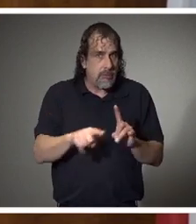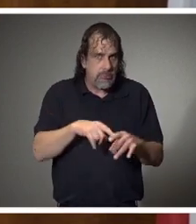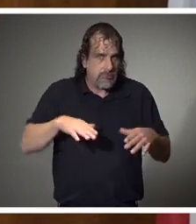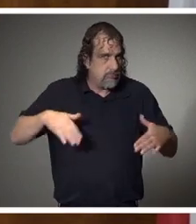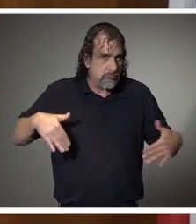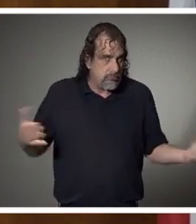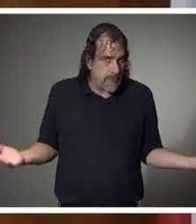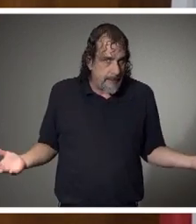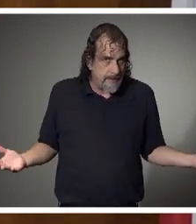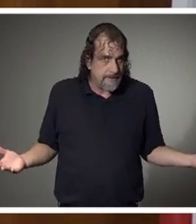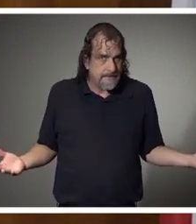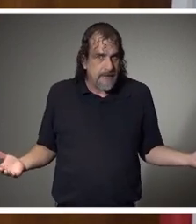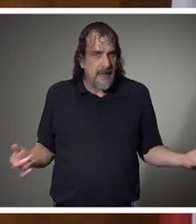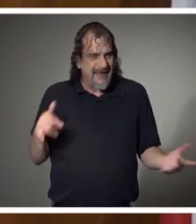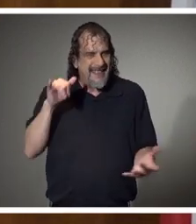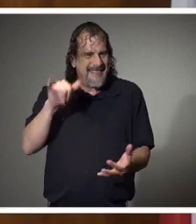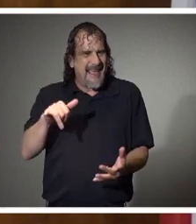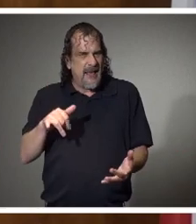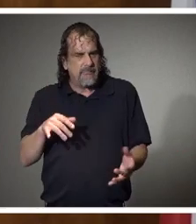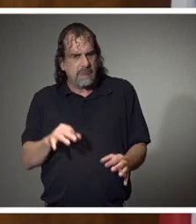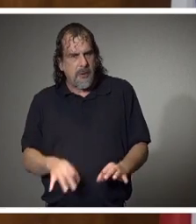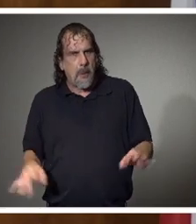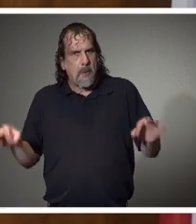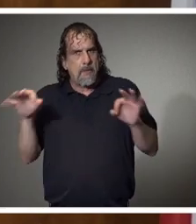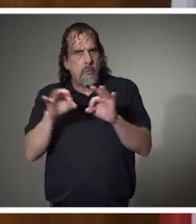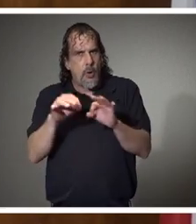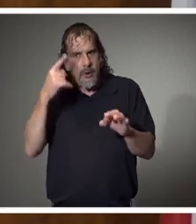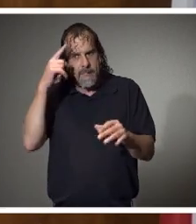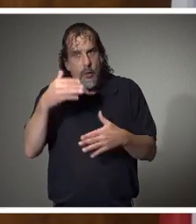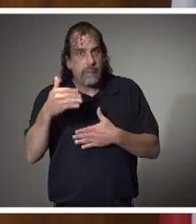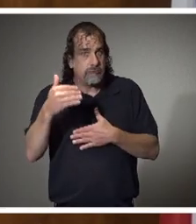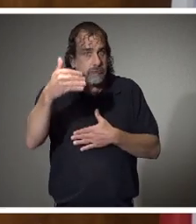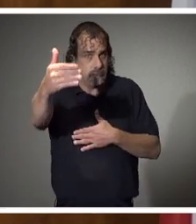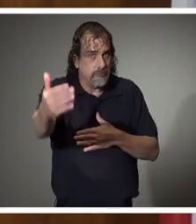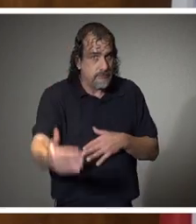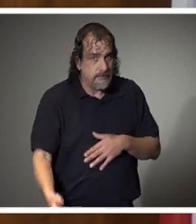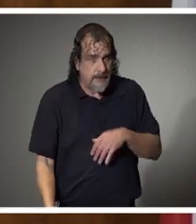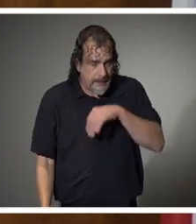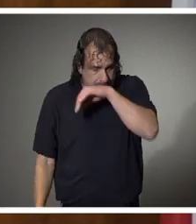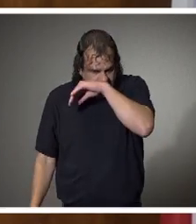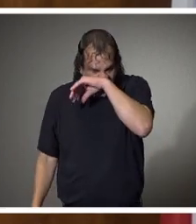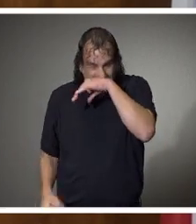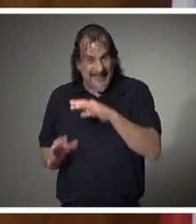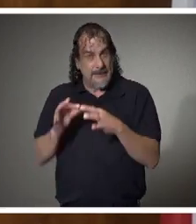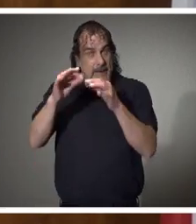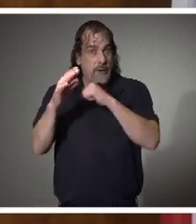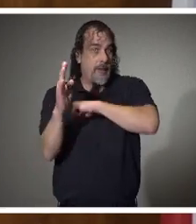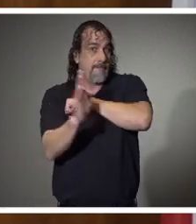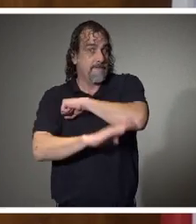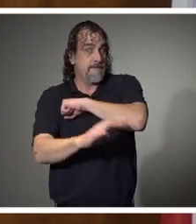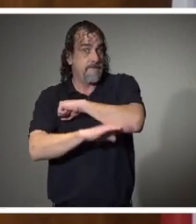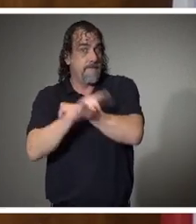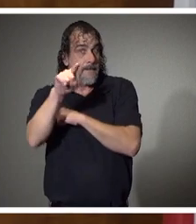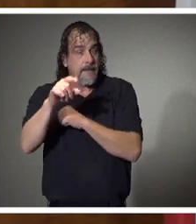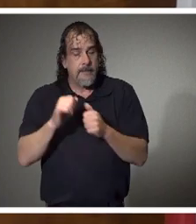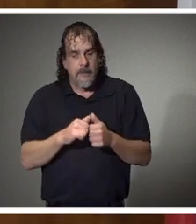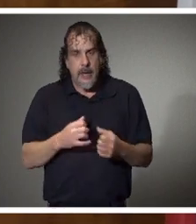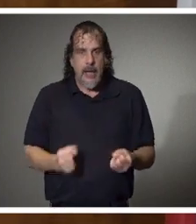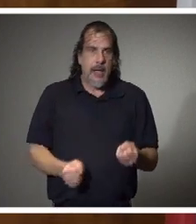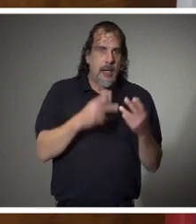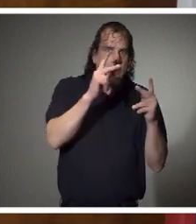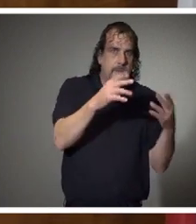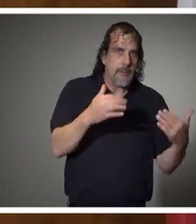that's going to be an extremely important data point as we go forward, particularly into the fall, in terms of how many people have